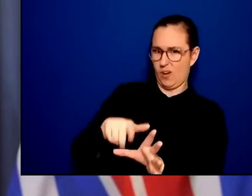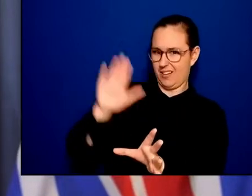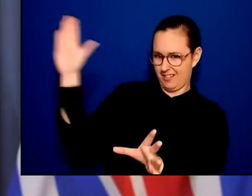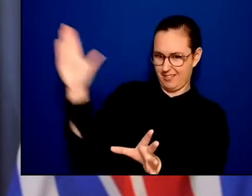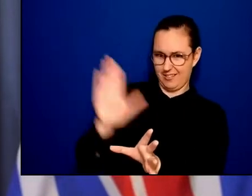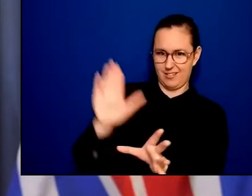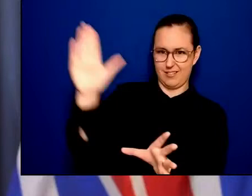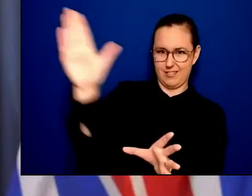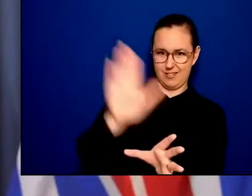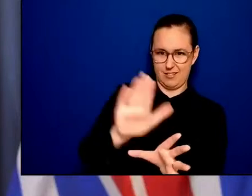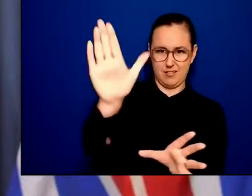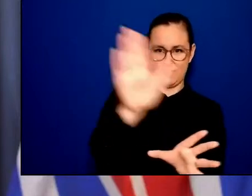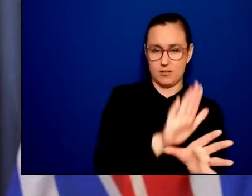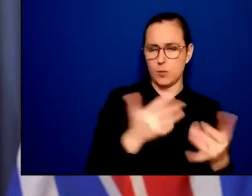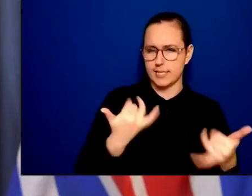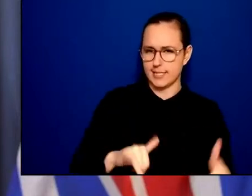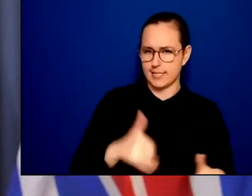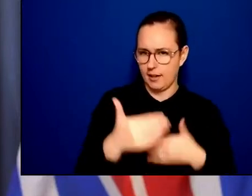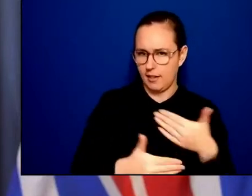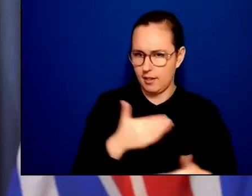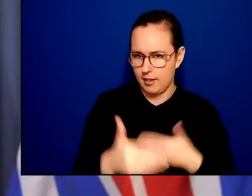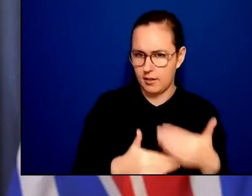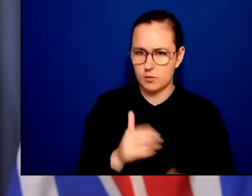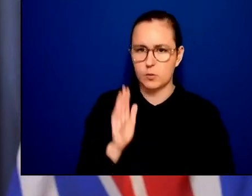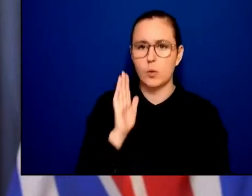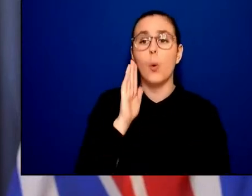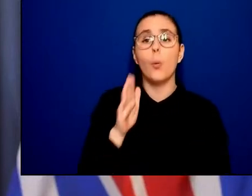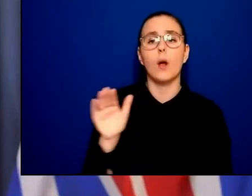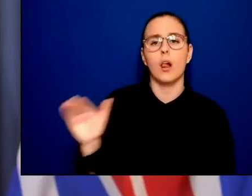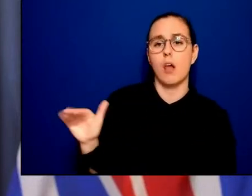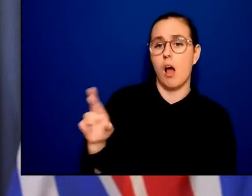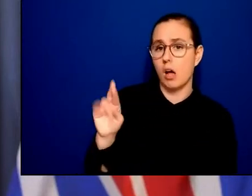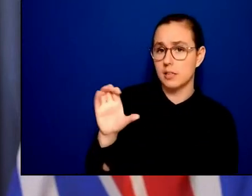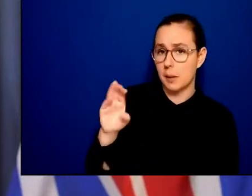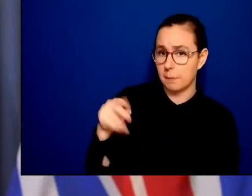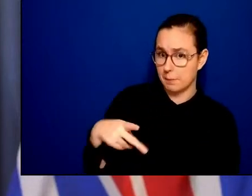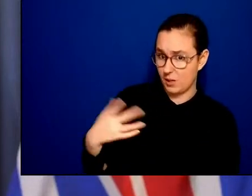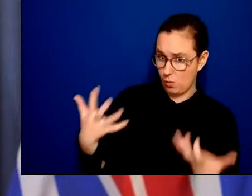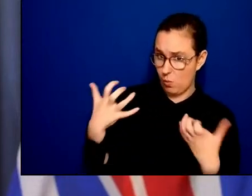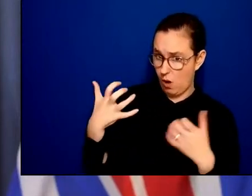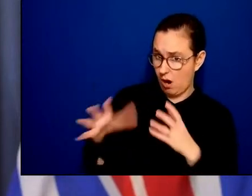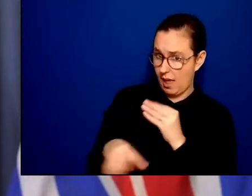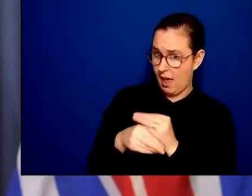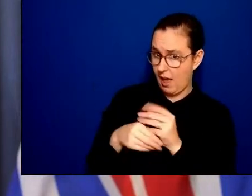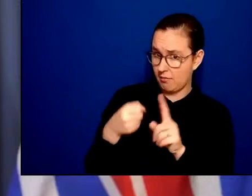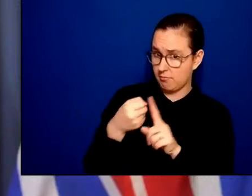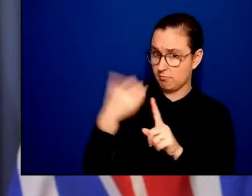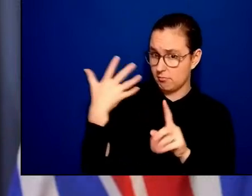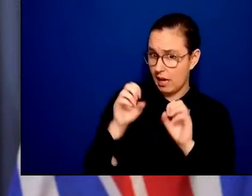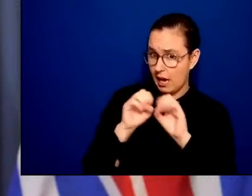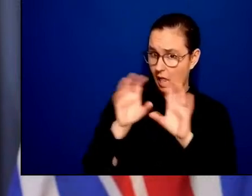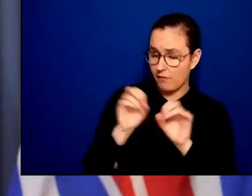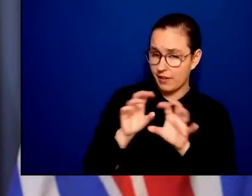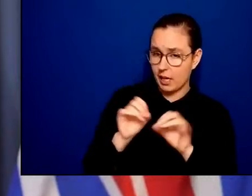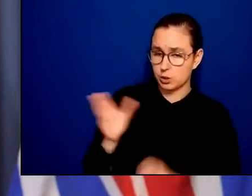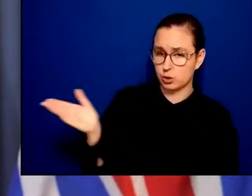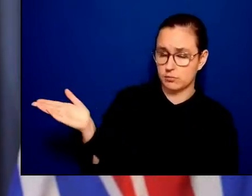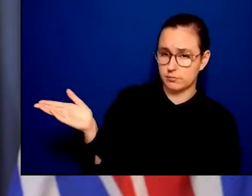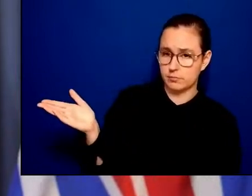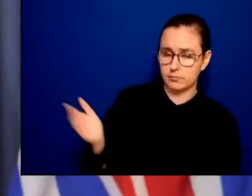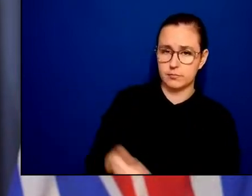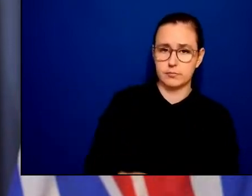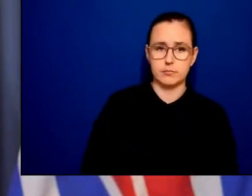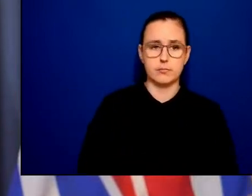will ask the RCMP if they have additional comments for that question. Over to Deputy Commissioner Dwayne